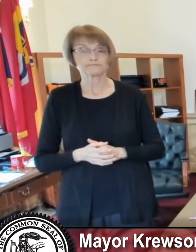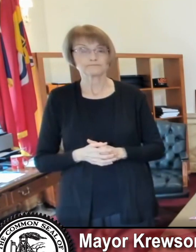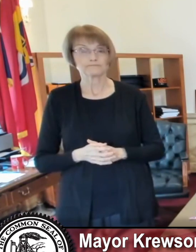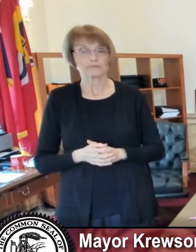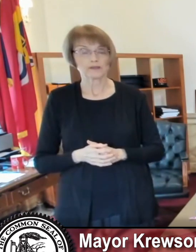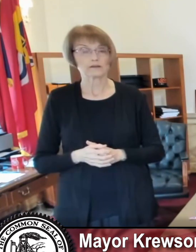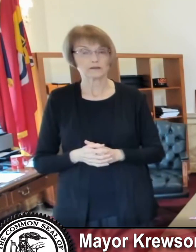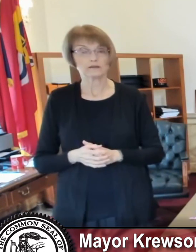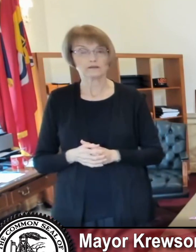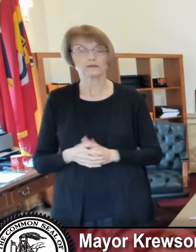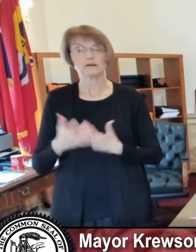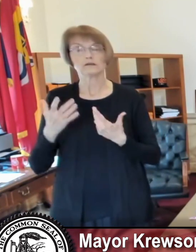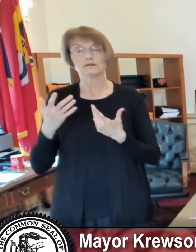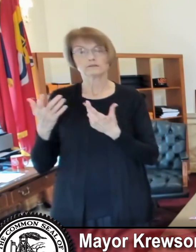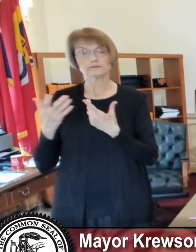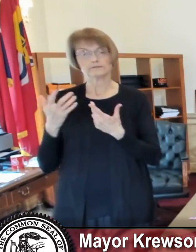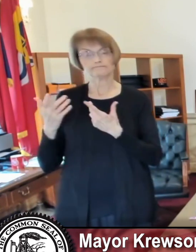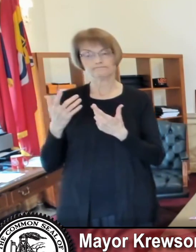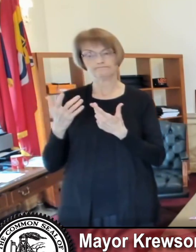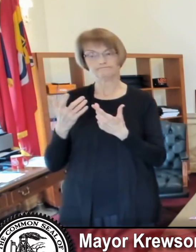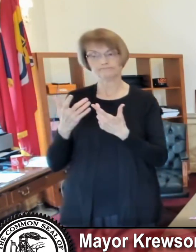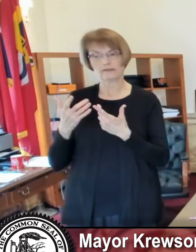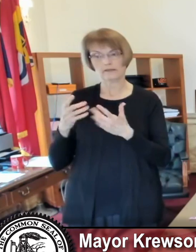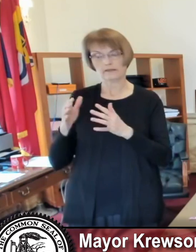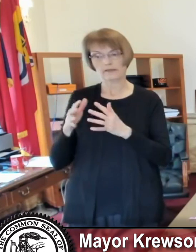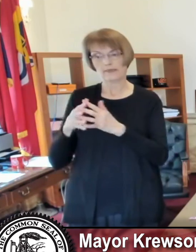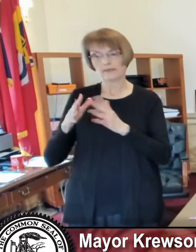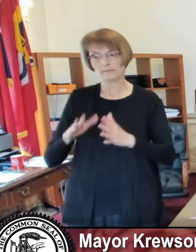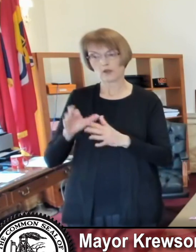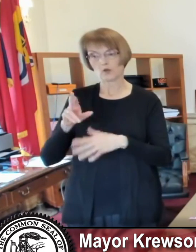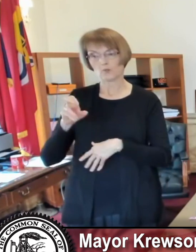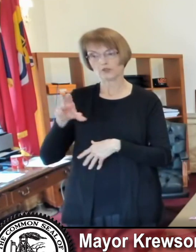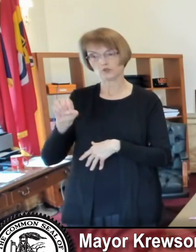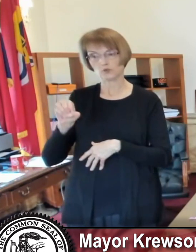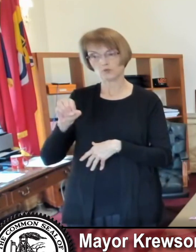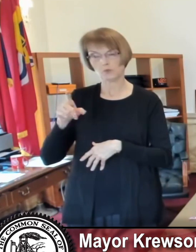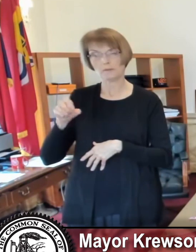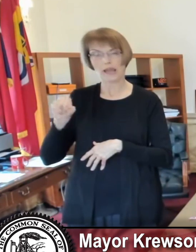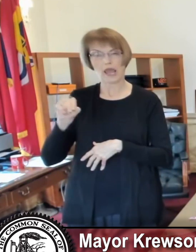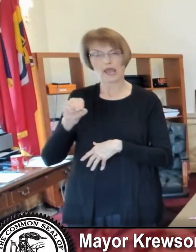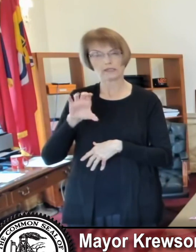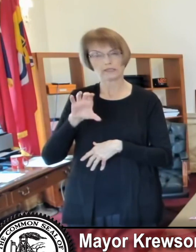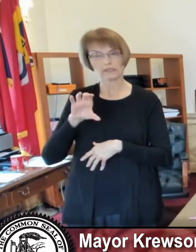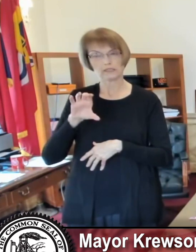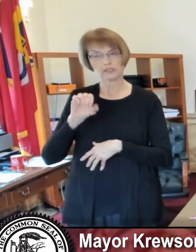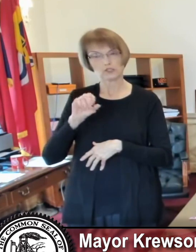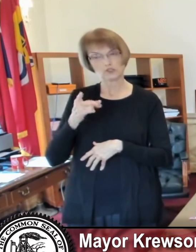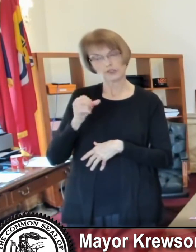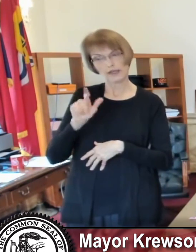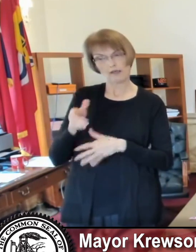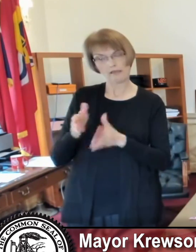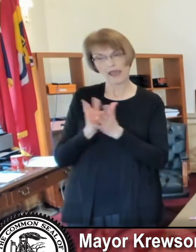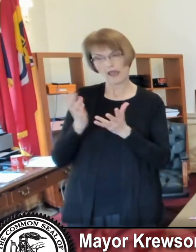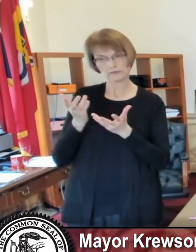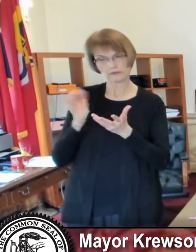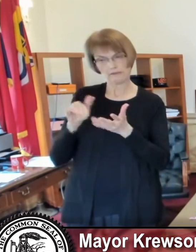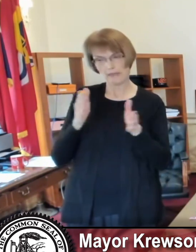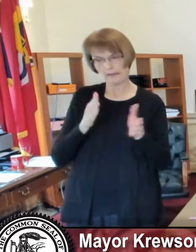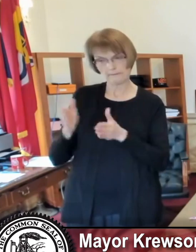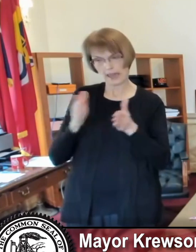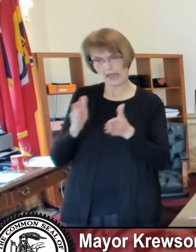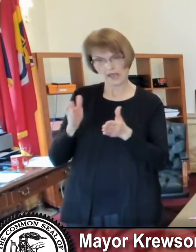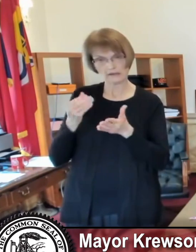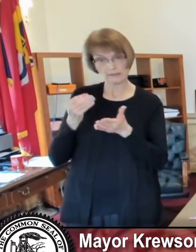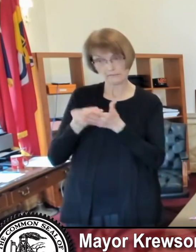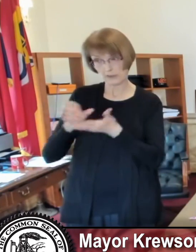We did get a follow-up question about the American Rescue Plan from Chanel and what the city is thinking about how to invest that sum of